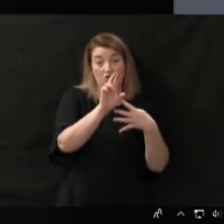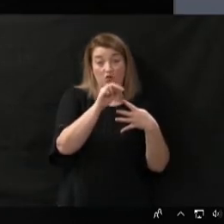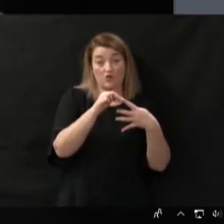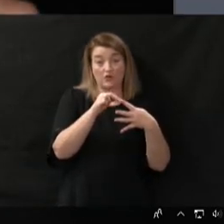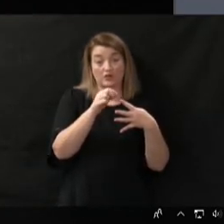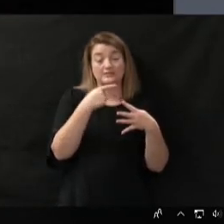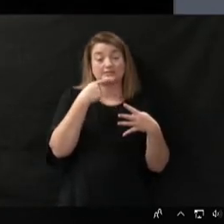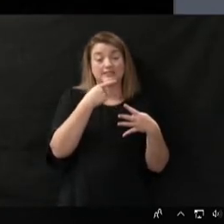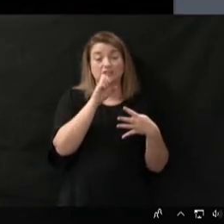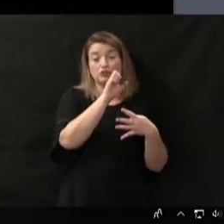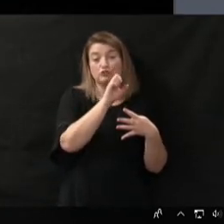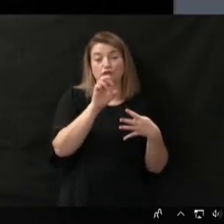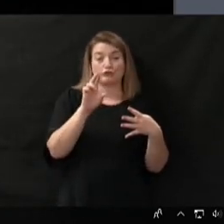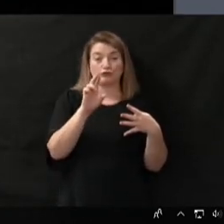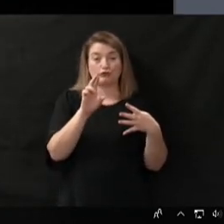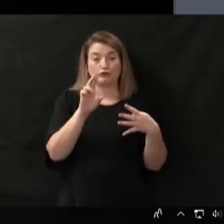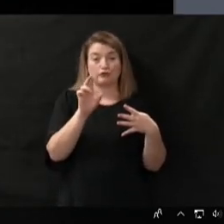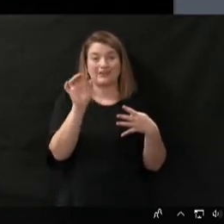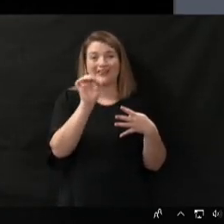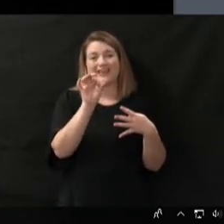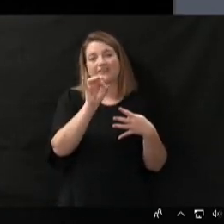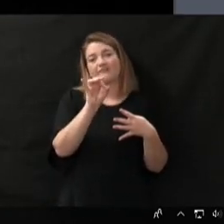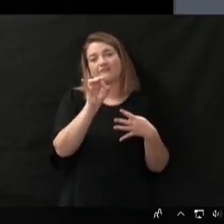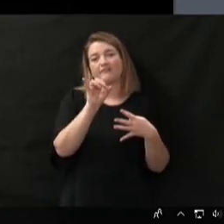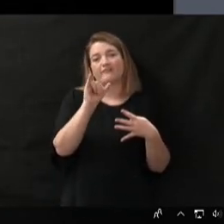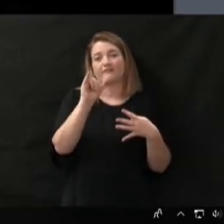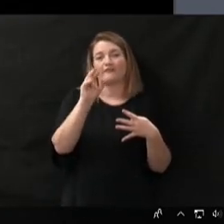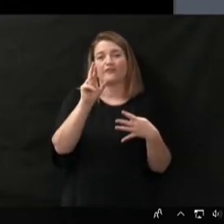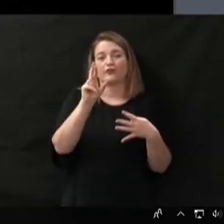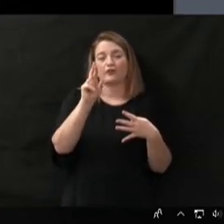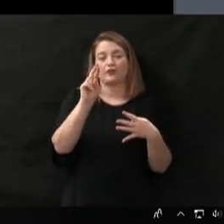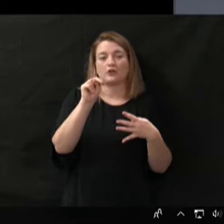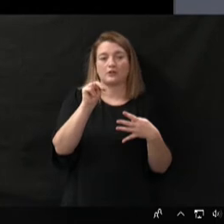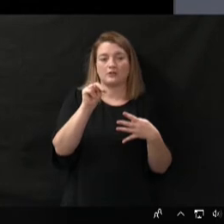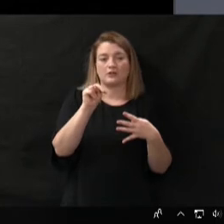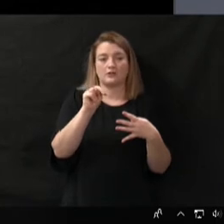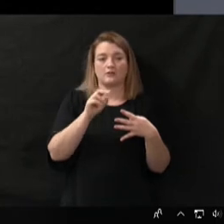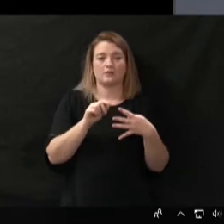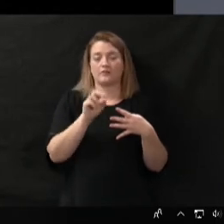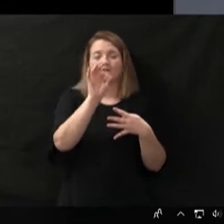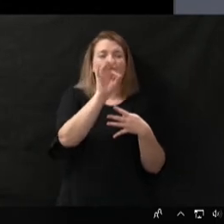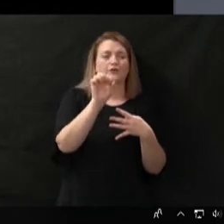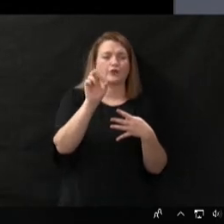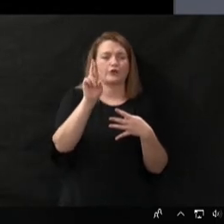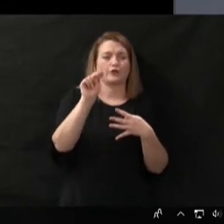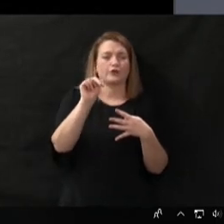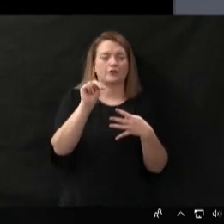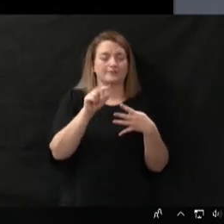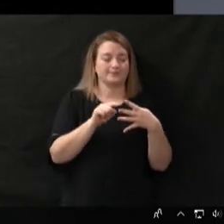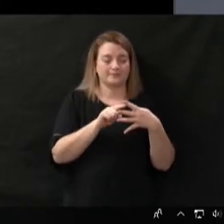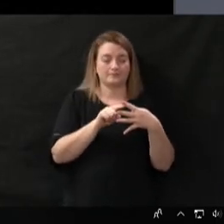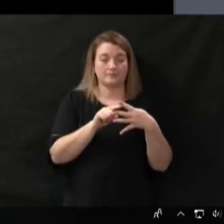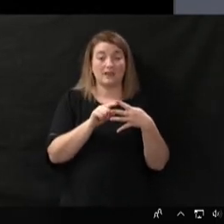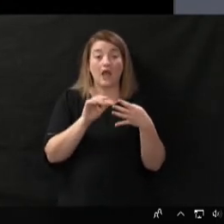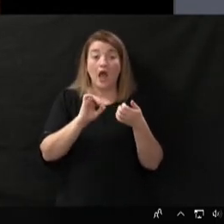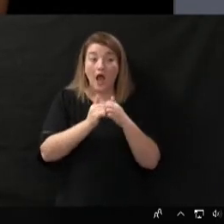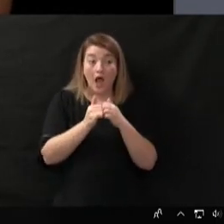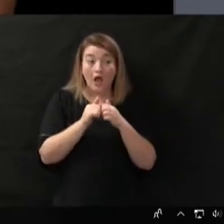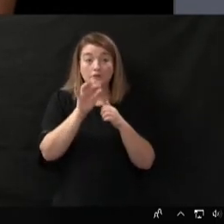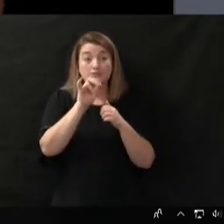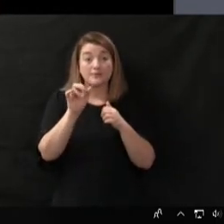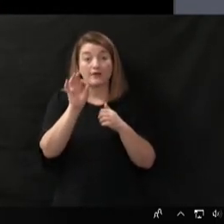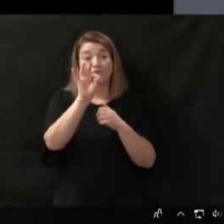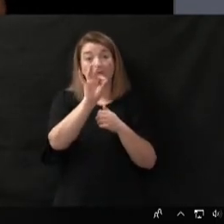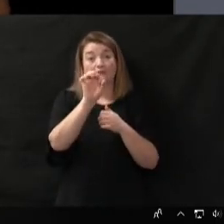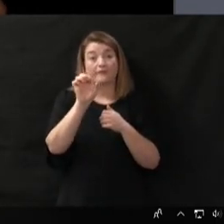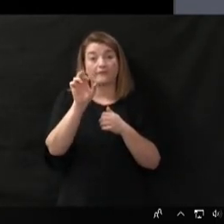says as in fern. So when I say, how do you spell the in fern,